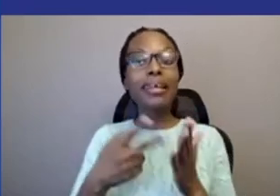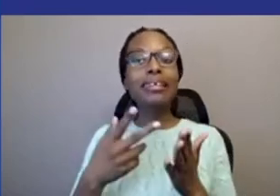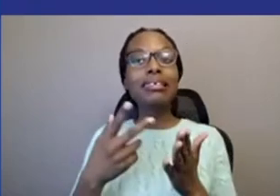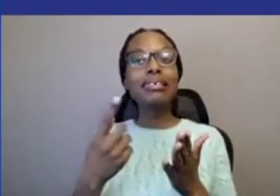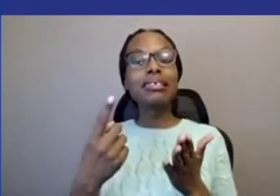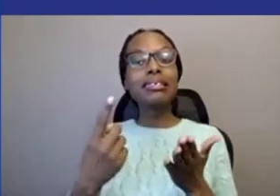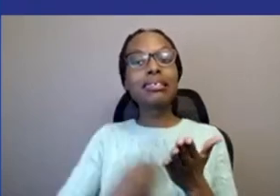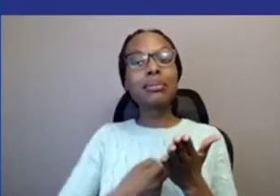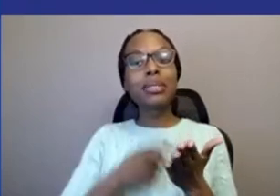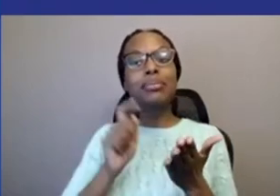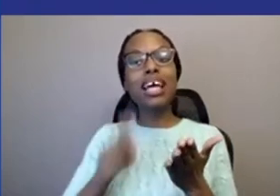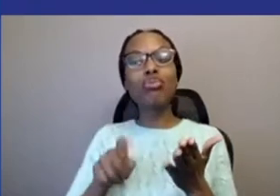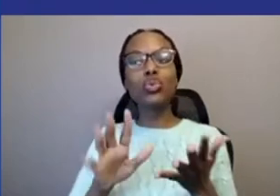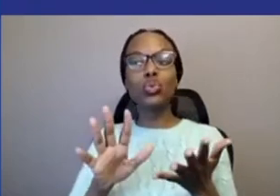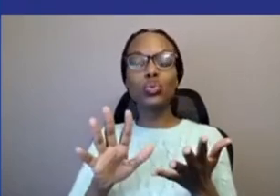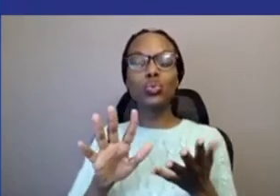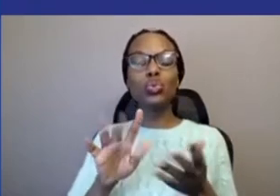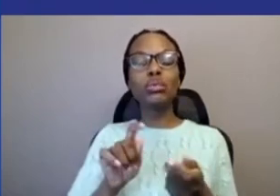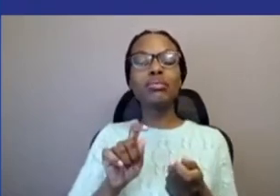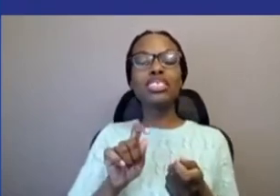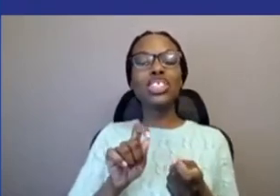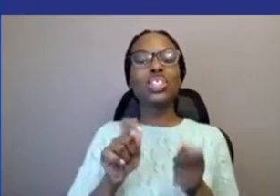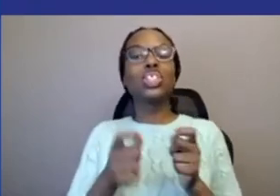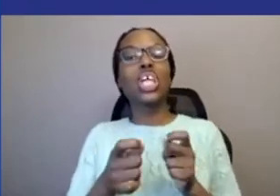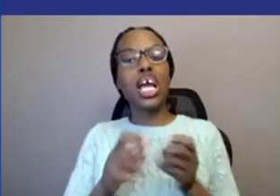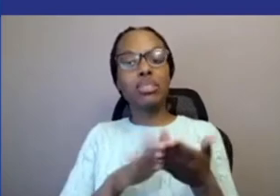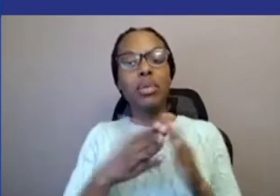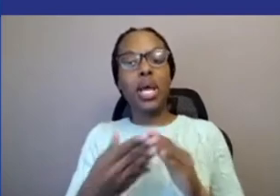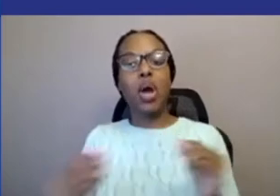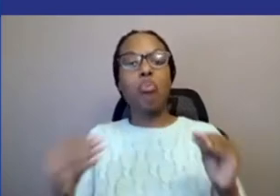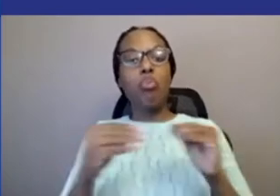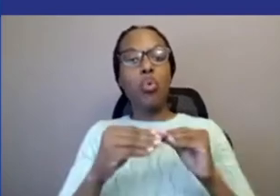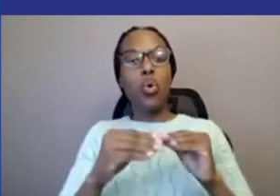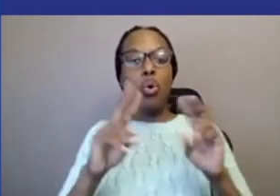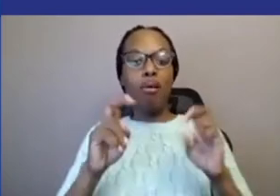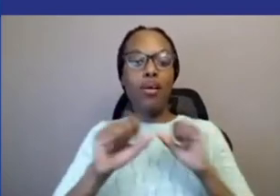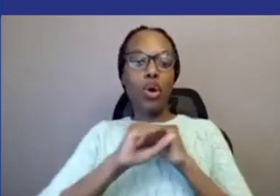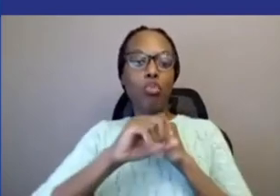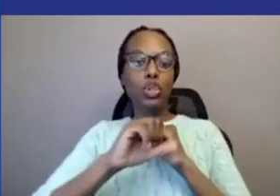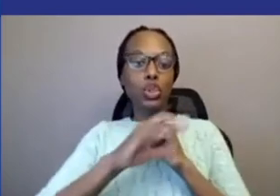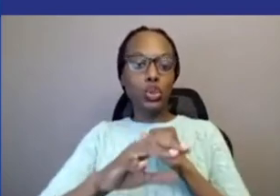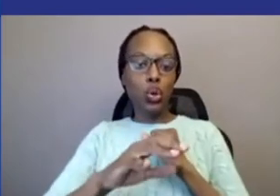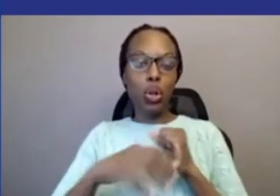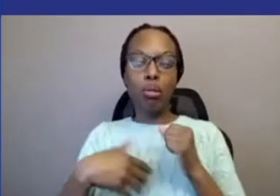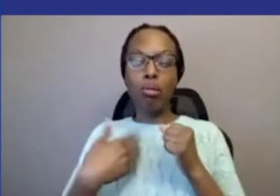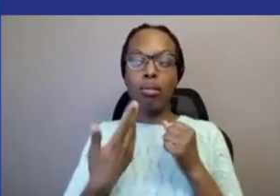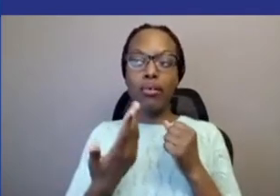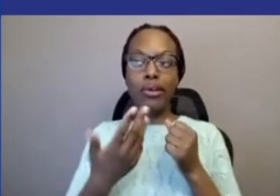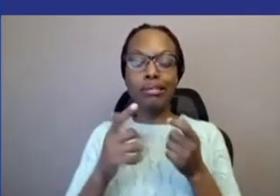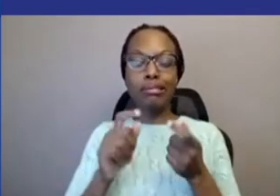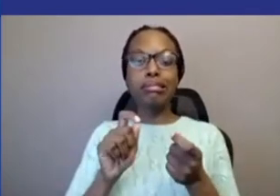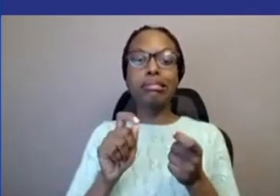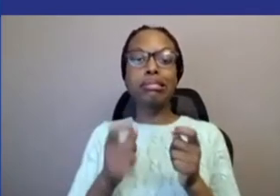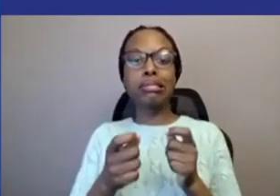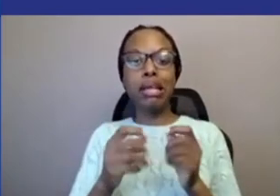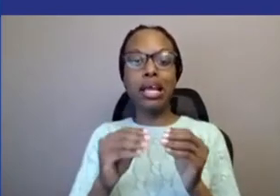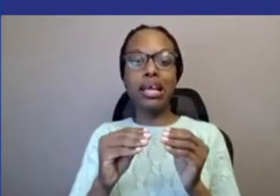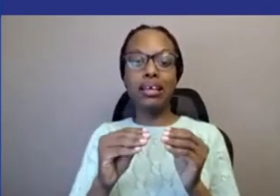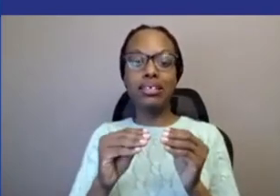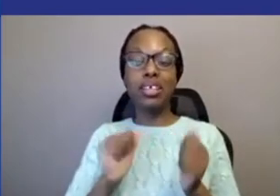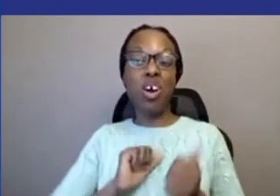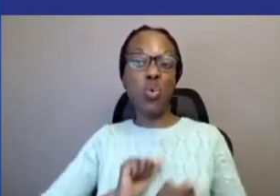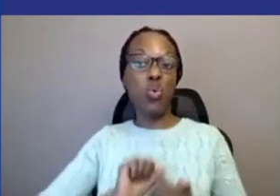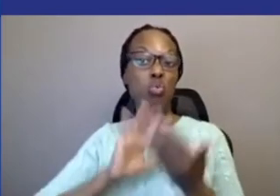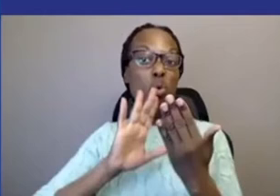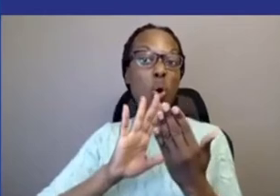commercialize what we're doing or be a little bit more open-minded with how we approach this. It's